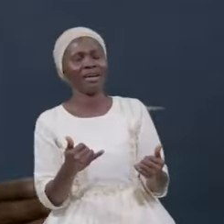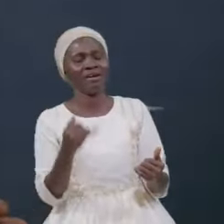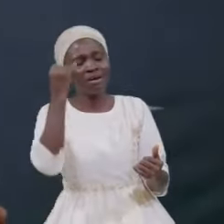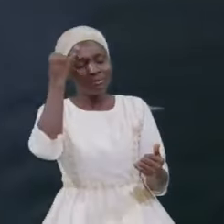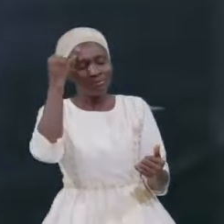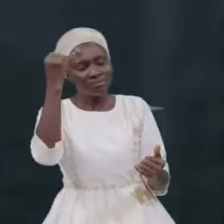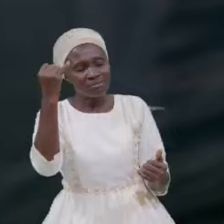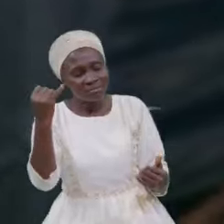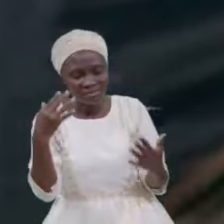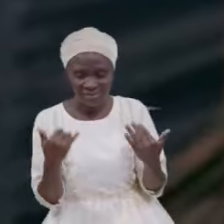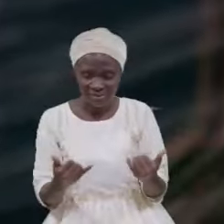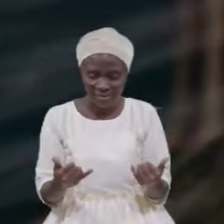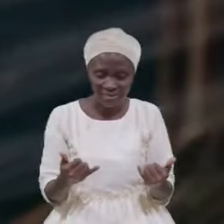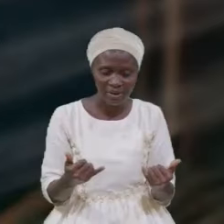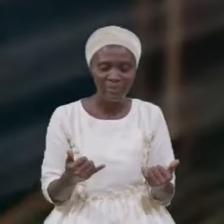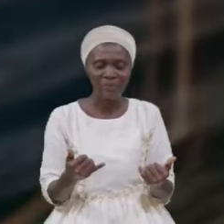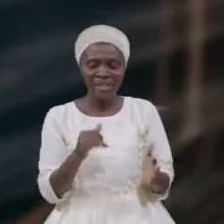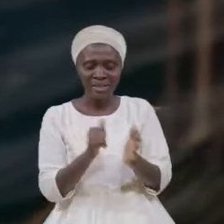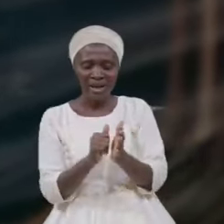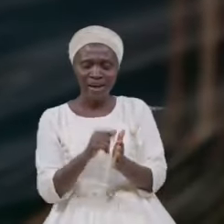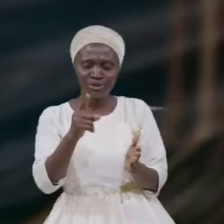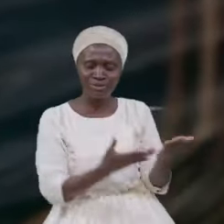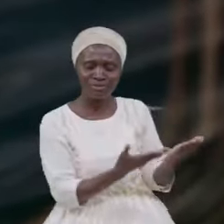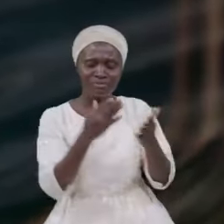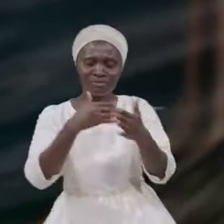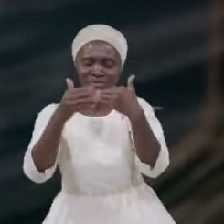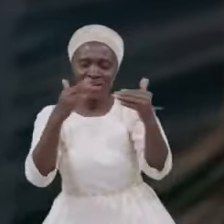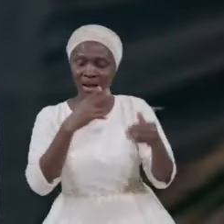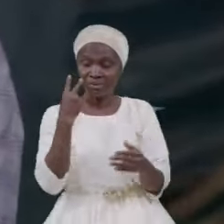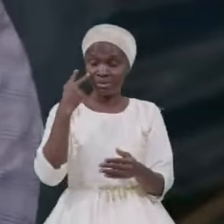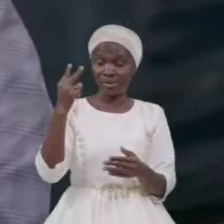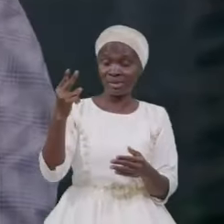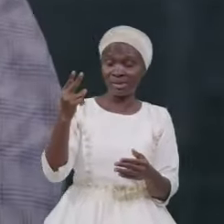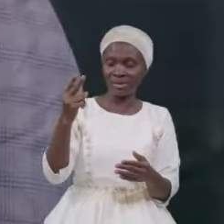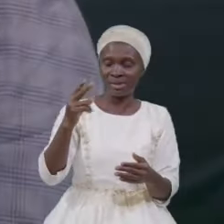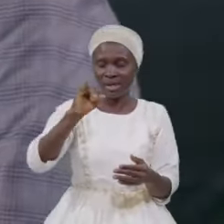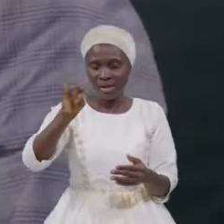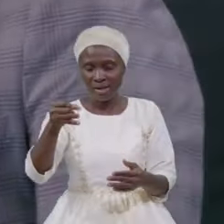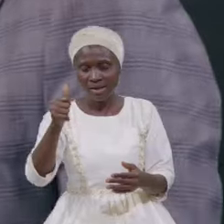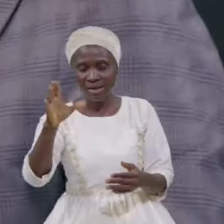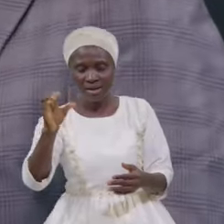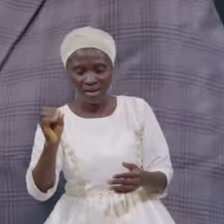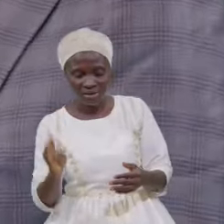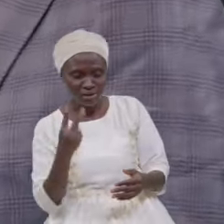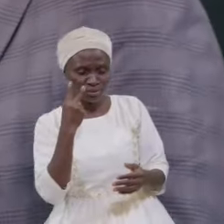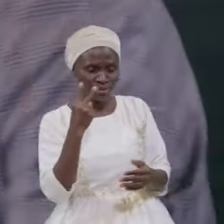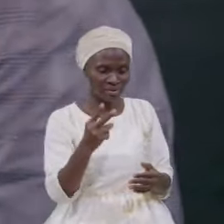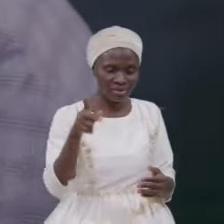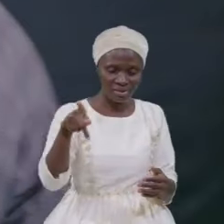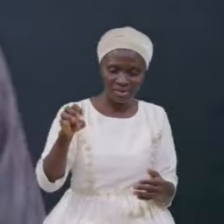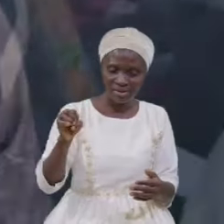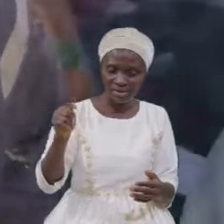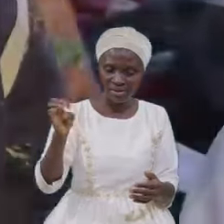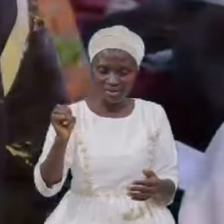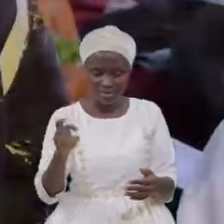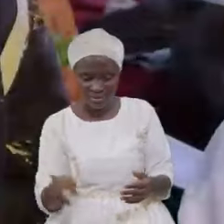see Abraham, Isaac, Jacob. I'm imagining you in particular. You'll be in their midst and you'll say, welcome,